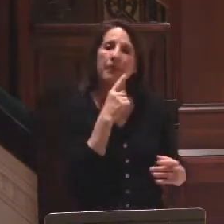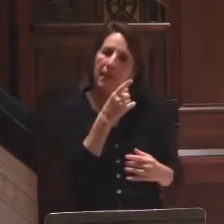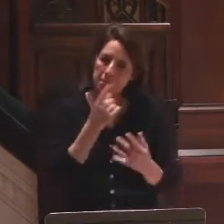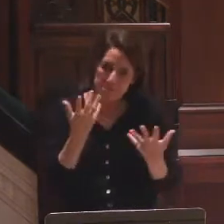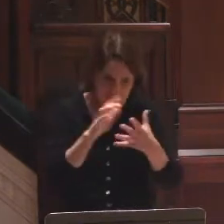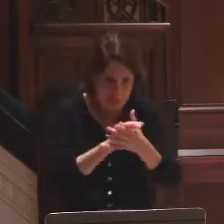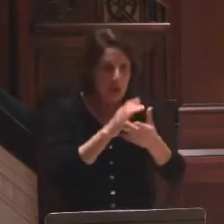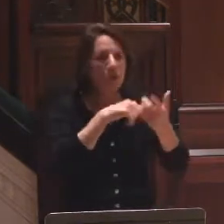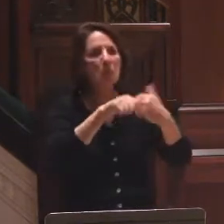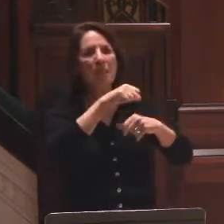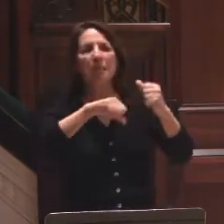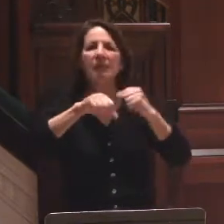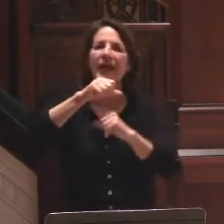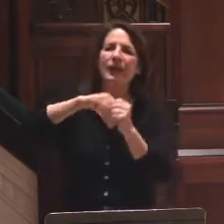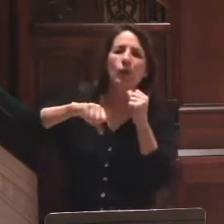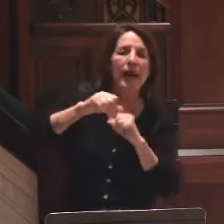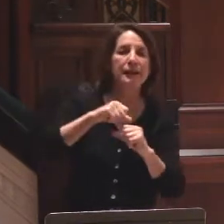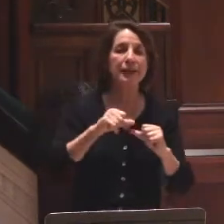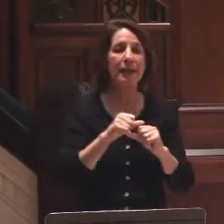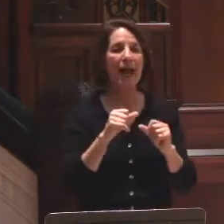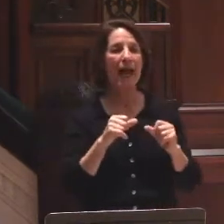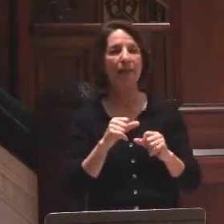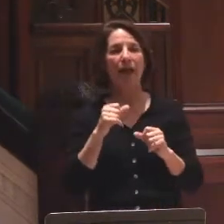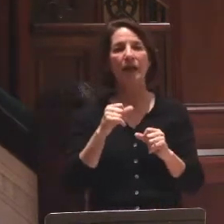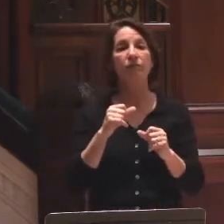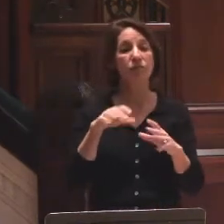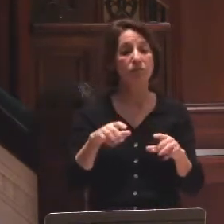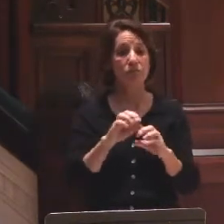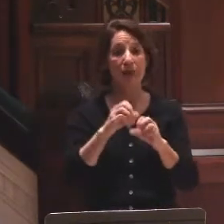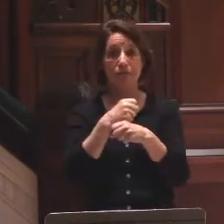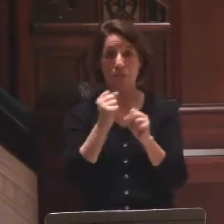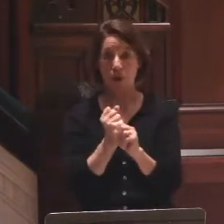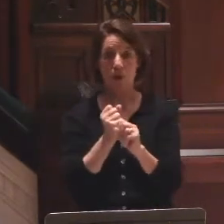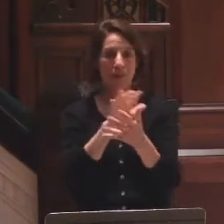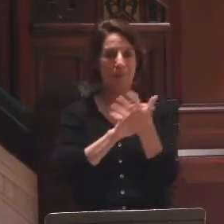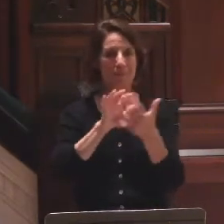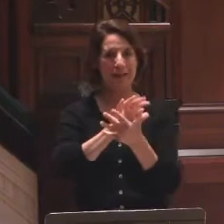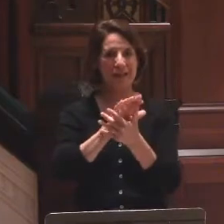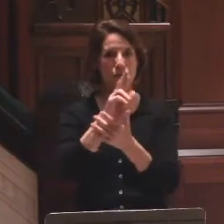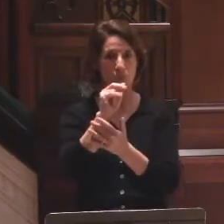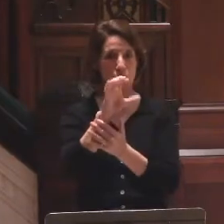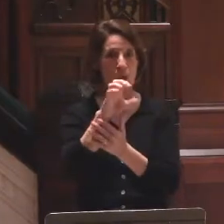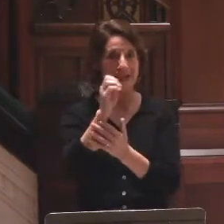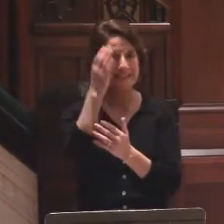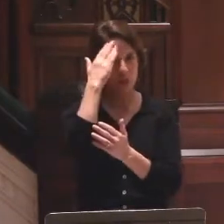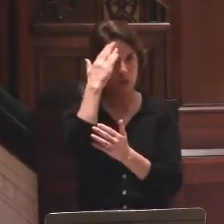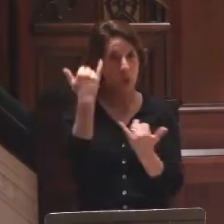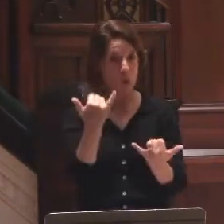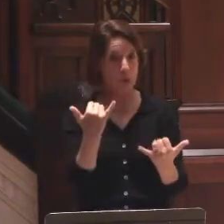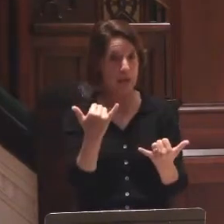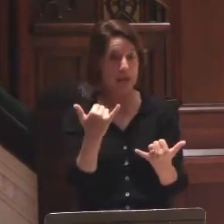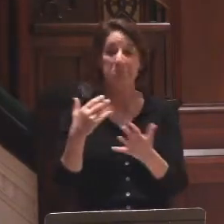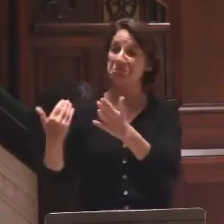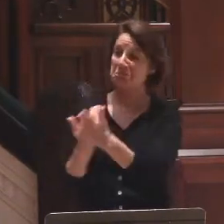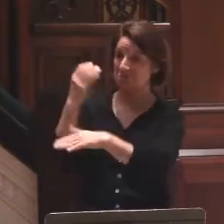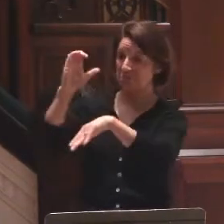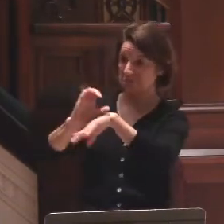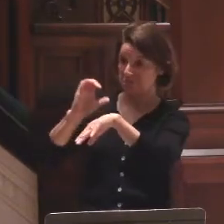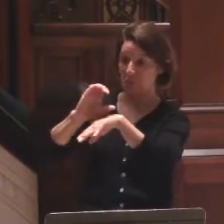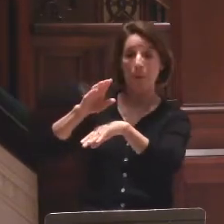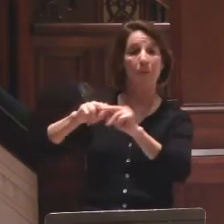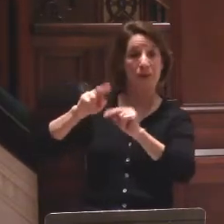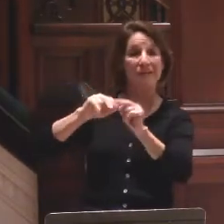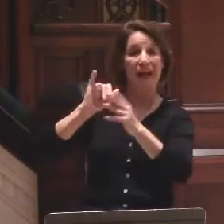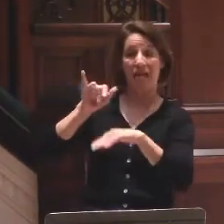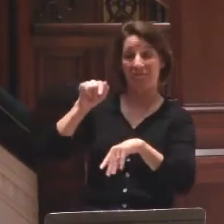They soon formed the mestizo, or the mixed race, that we know today. A new cathedral was built on that Tepeyac